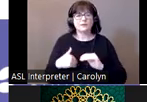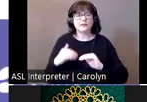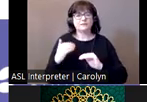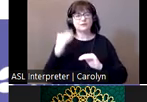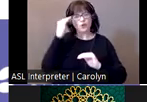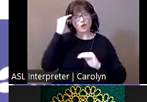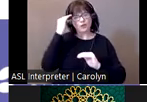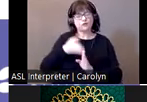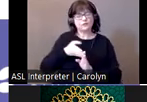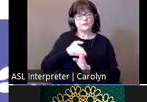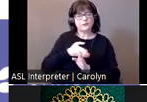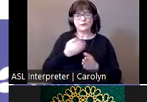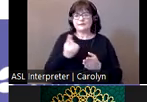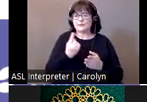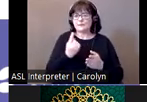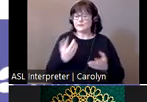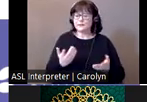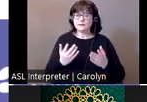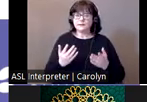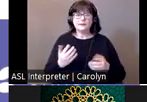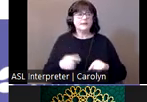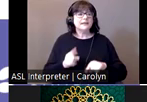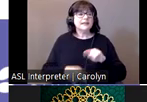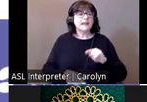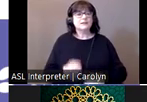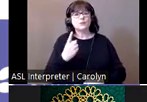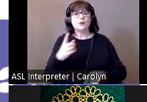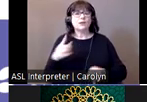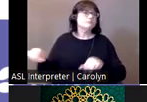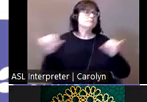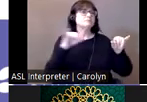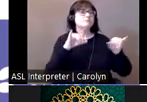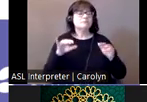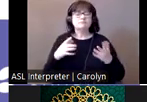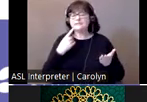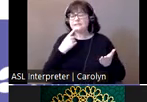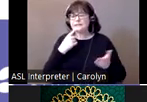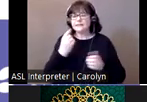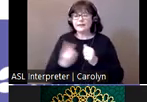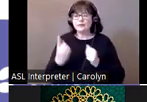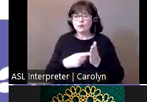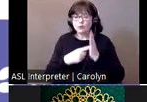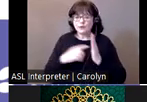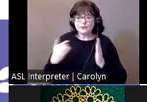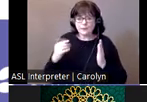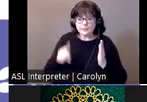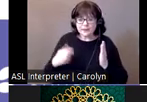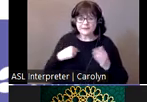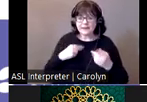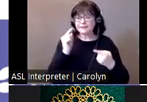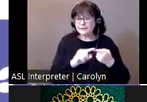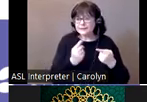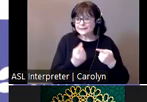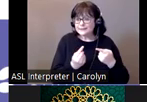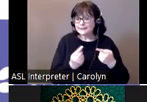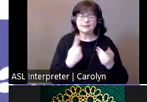sort of a hard and fast way to say, oh, everybody requires this, or everybody requires high school,